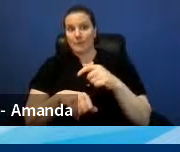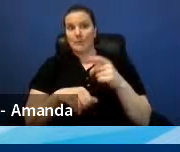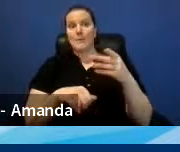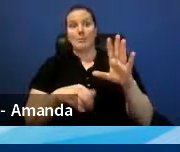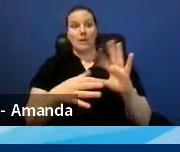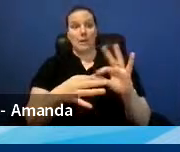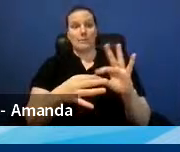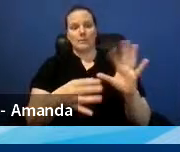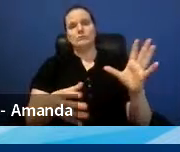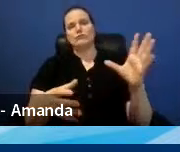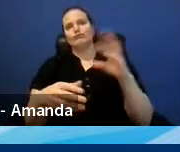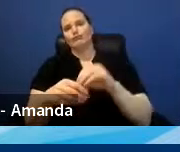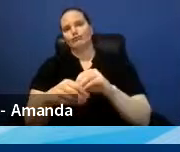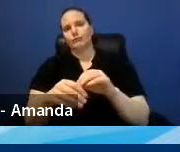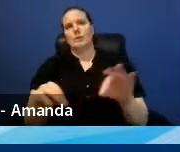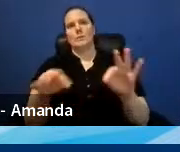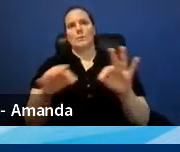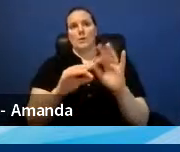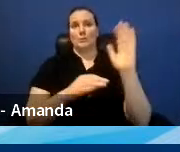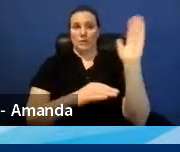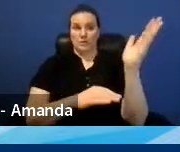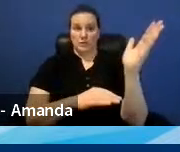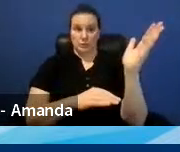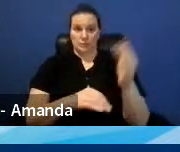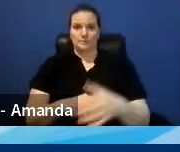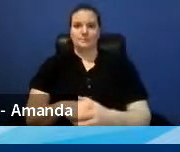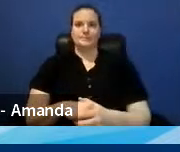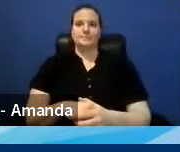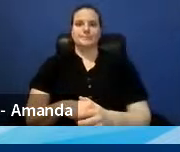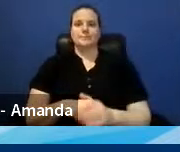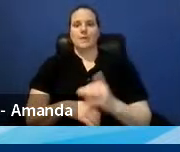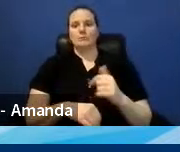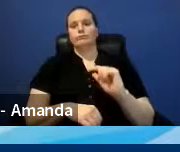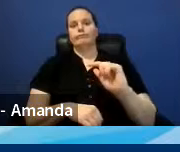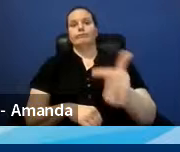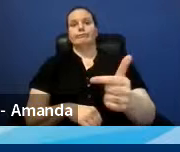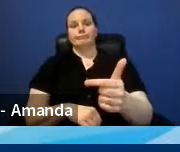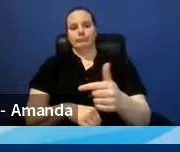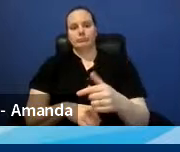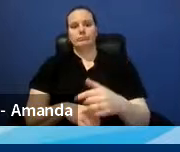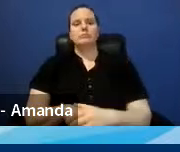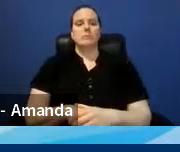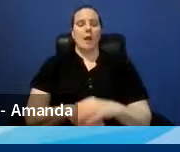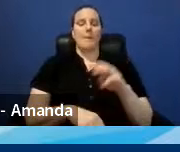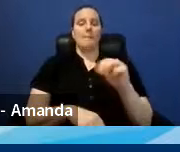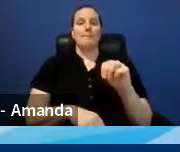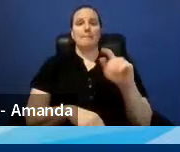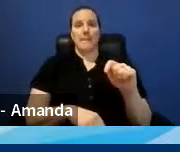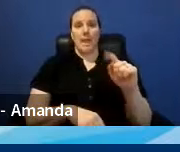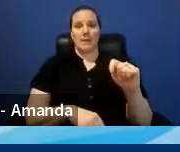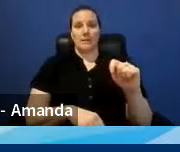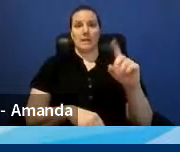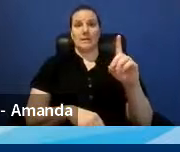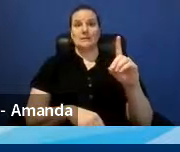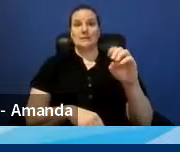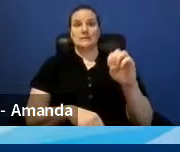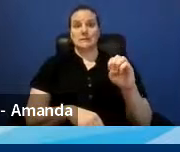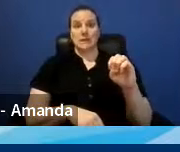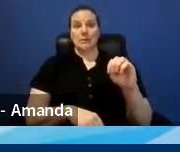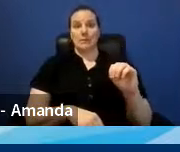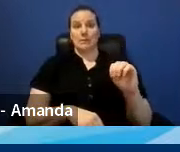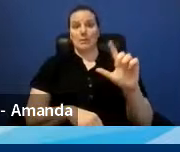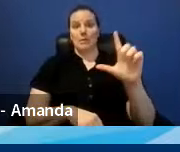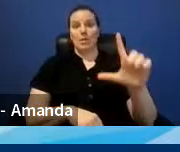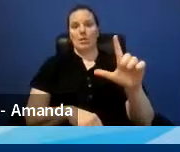really engage in this important presentation. So I'm going to pass it on over to you. Matt Dummel is one of our